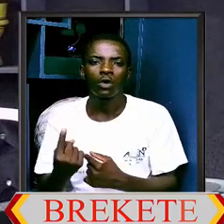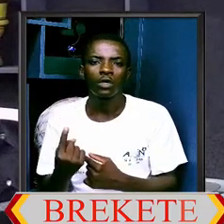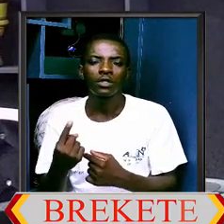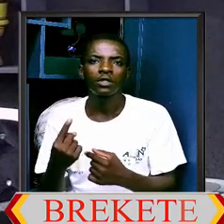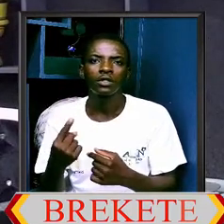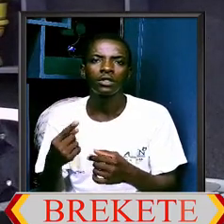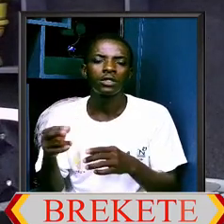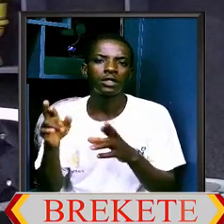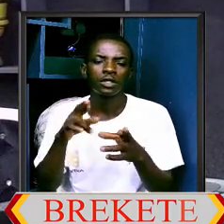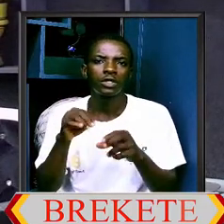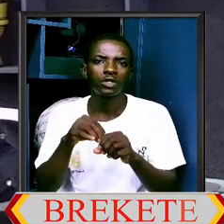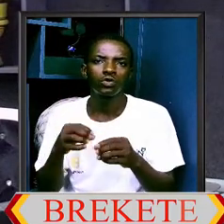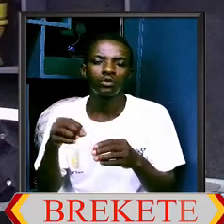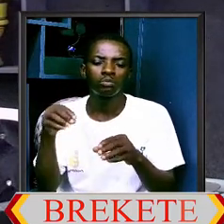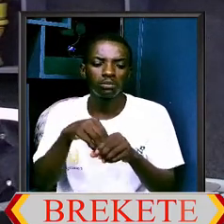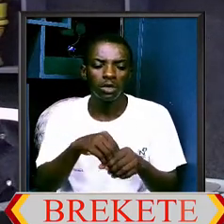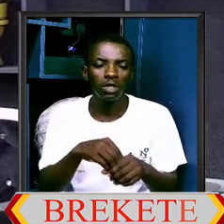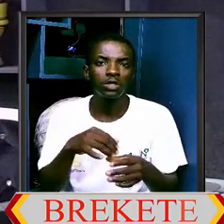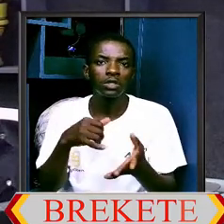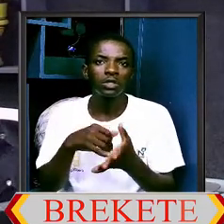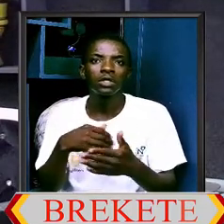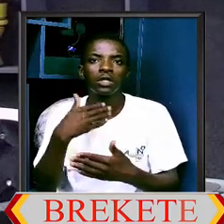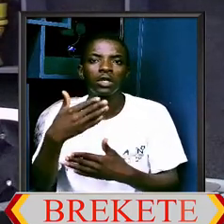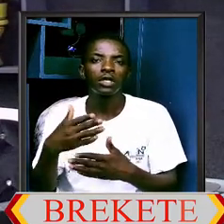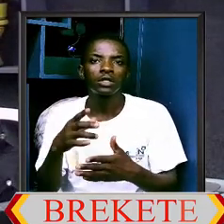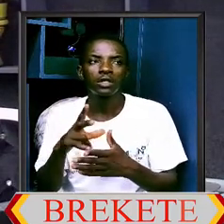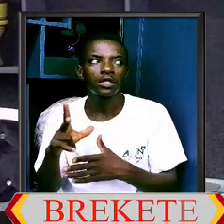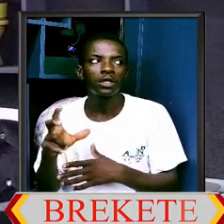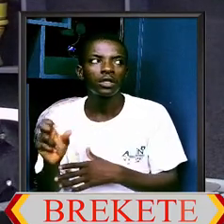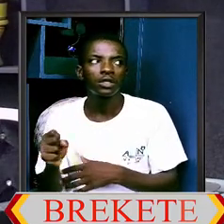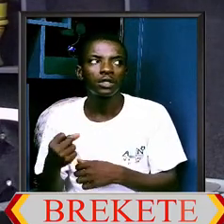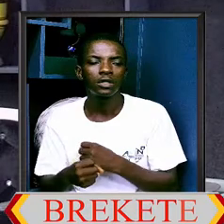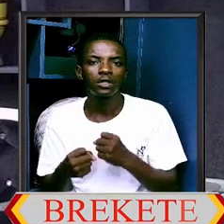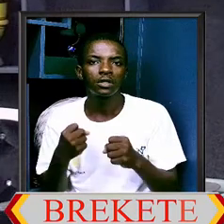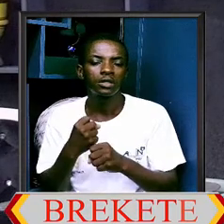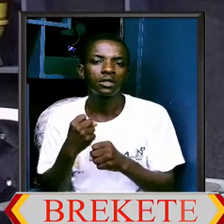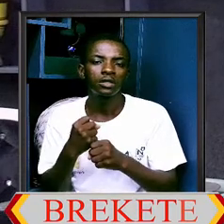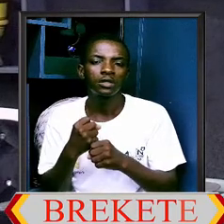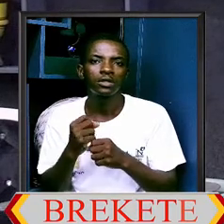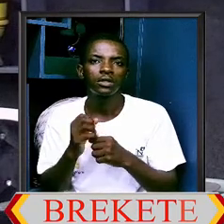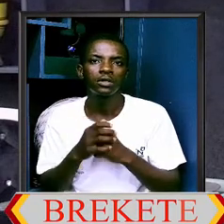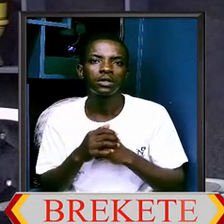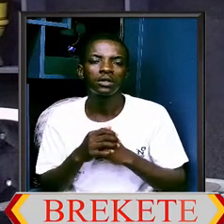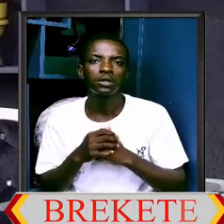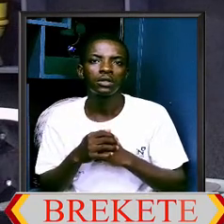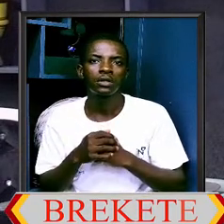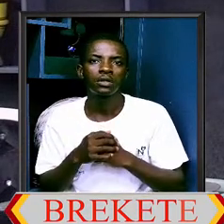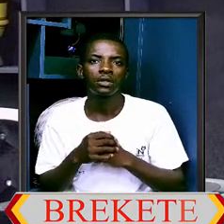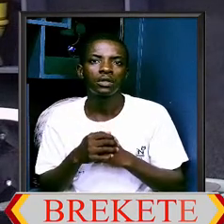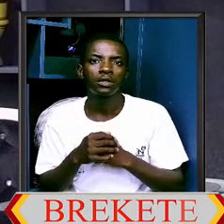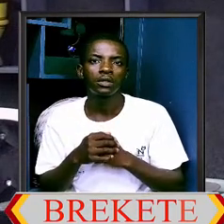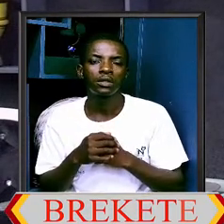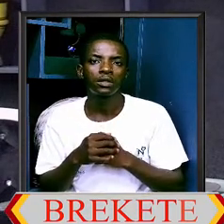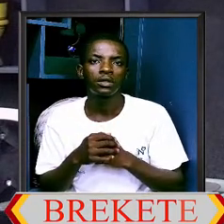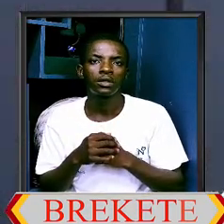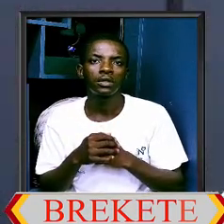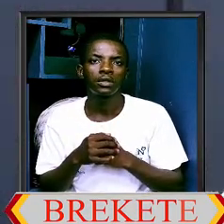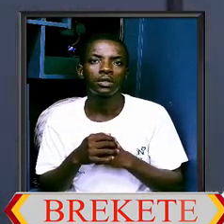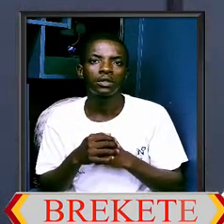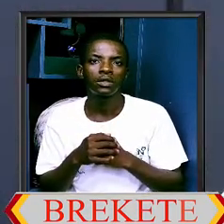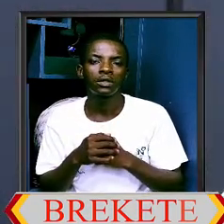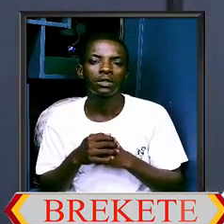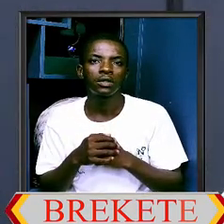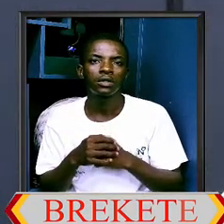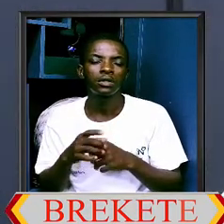seedling where they're ready to plant. If you plant them, the next maybe 3 years. Maybe they don't increase the money. Nigeria, you can't predict. I just ordered the ordinary president